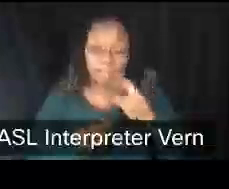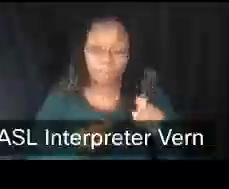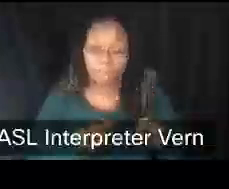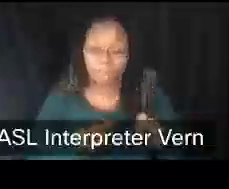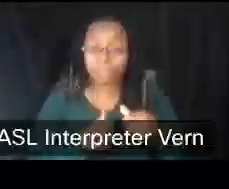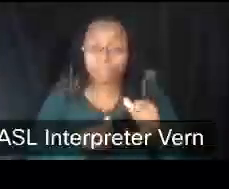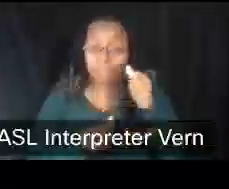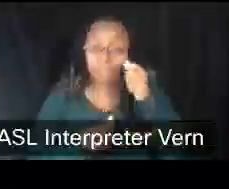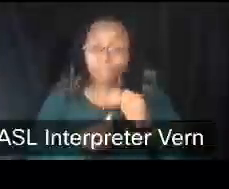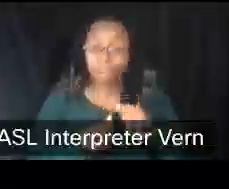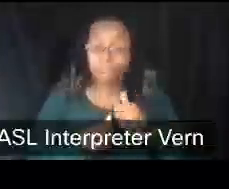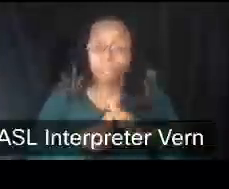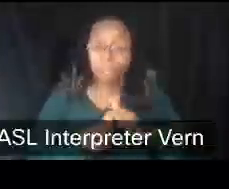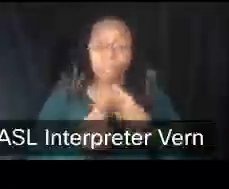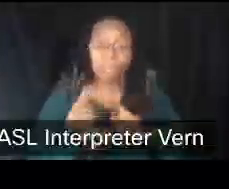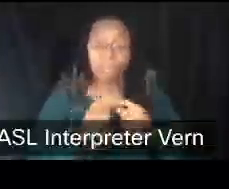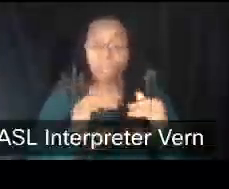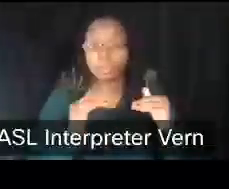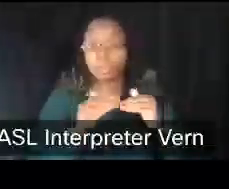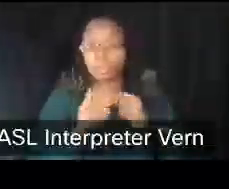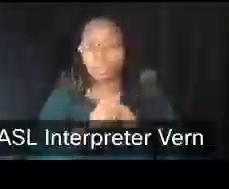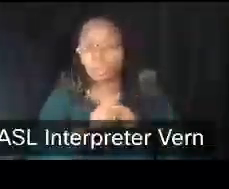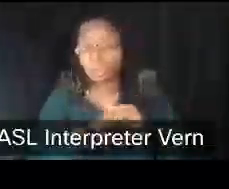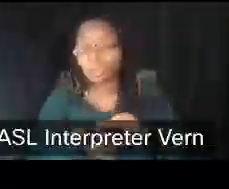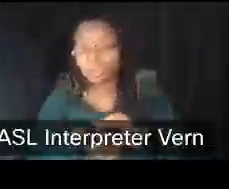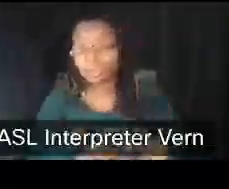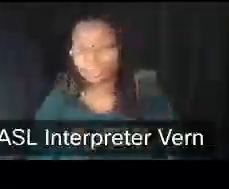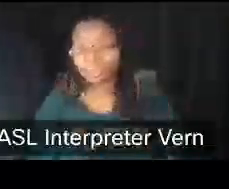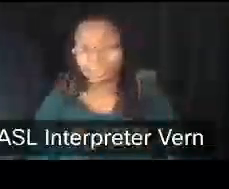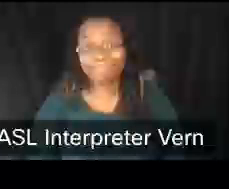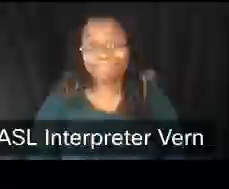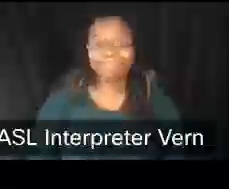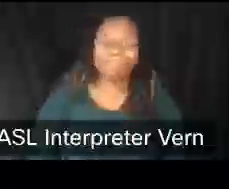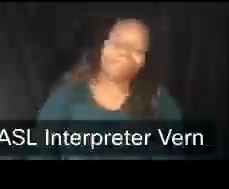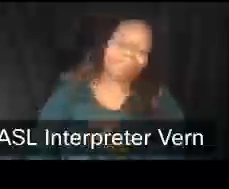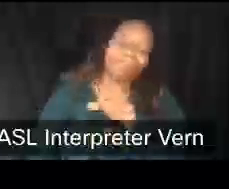we consider peer support practices. Yeah, thank you.